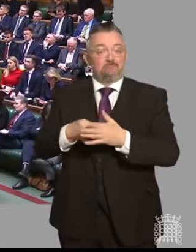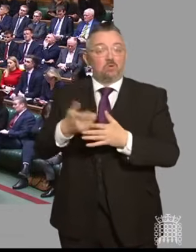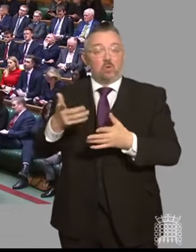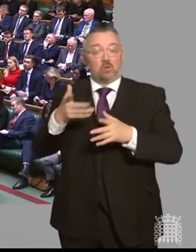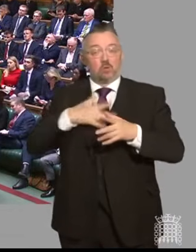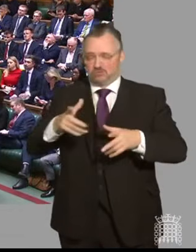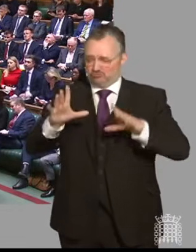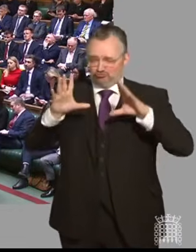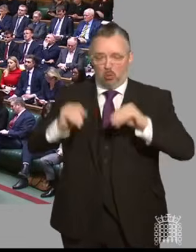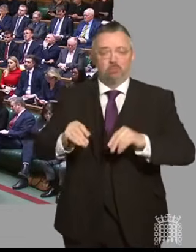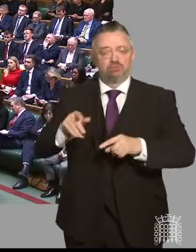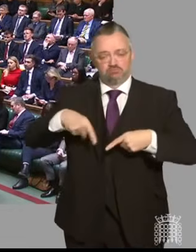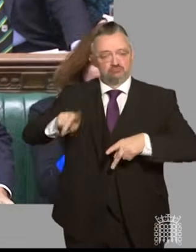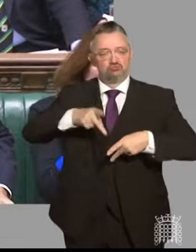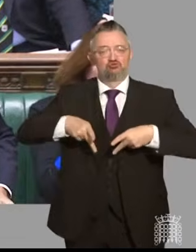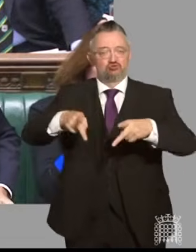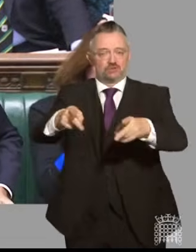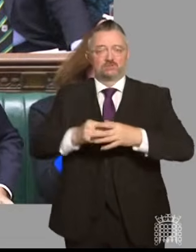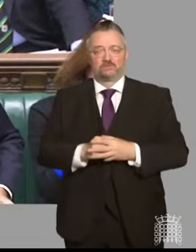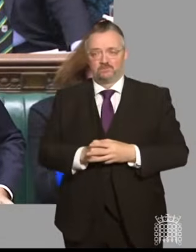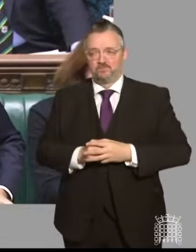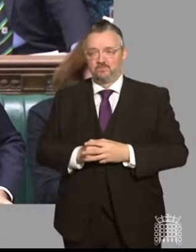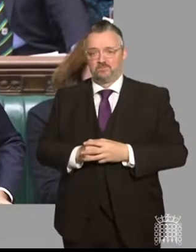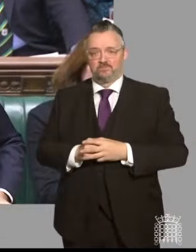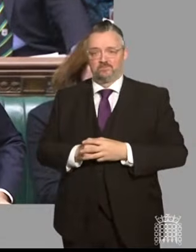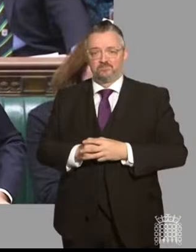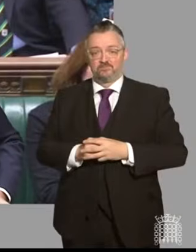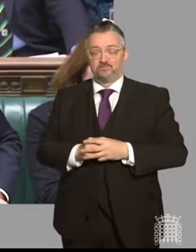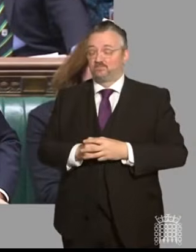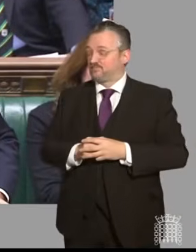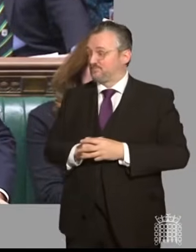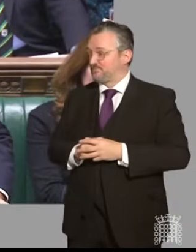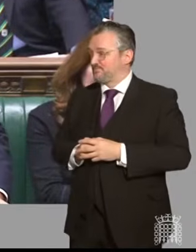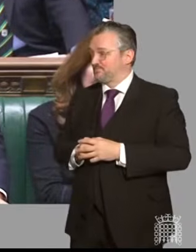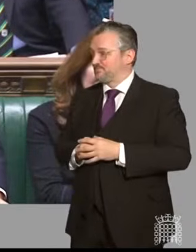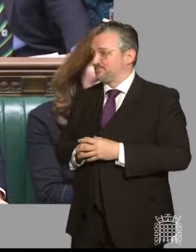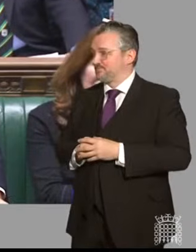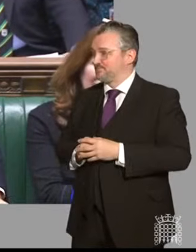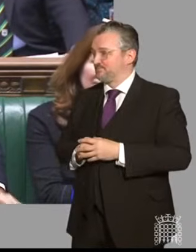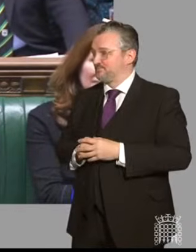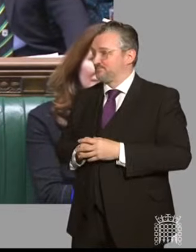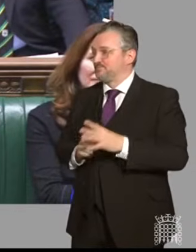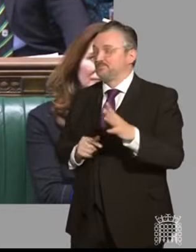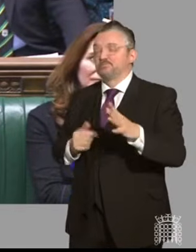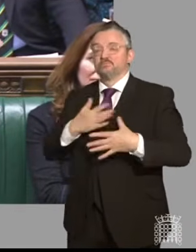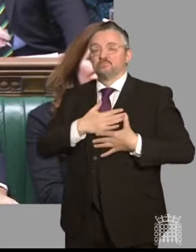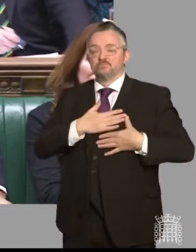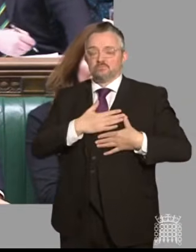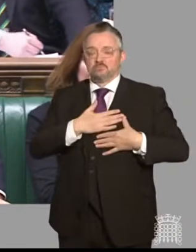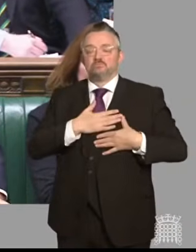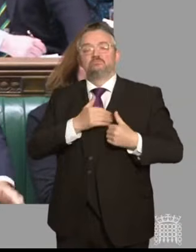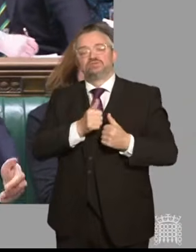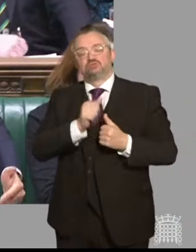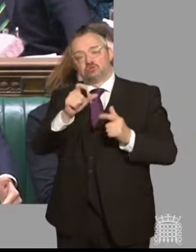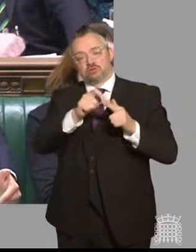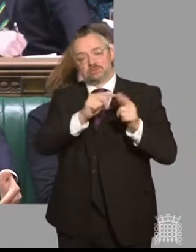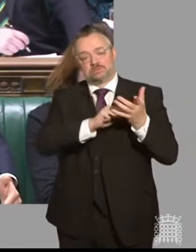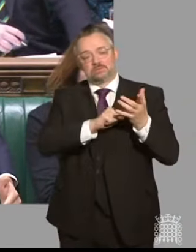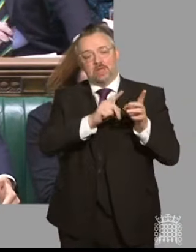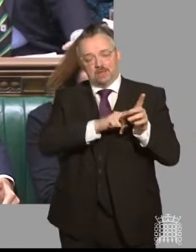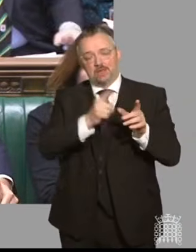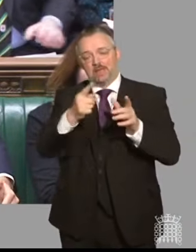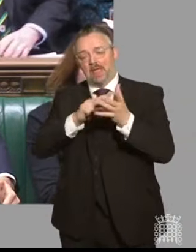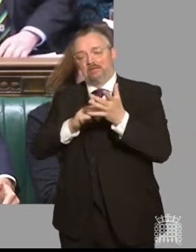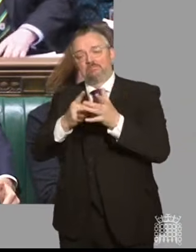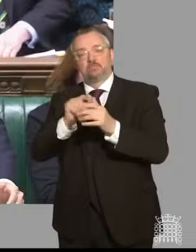Mr. Speaker, can I express my condolences to Danny and Ava's family and the family of all those young people whose lives have